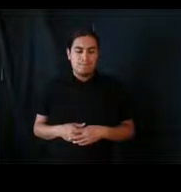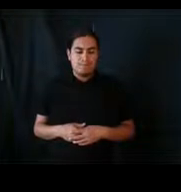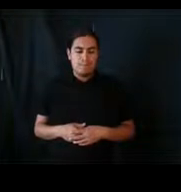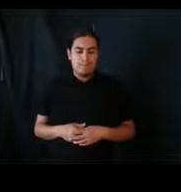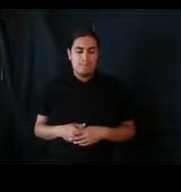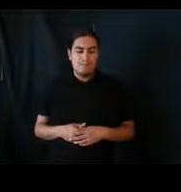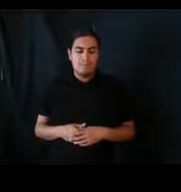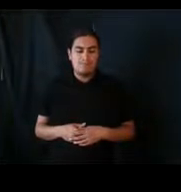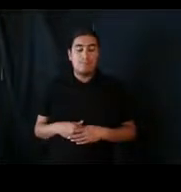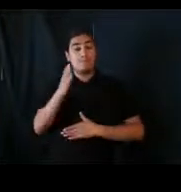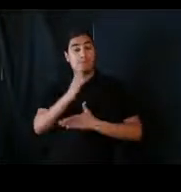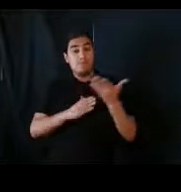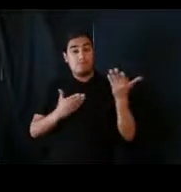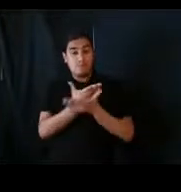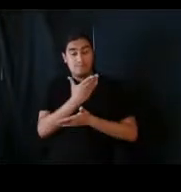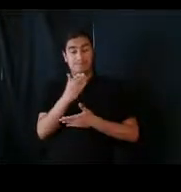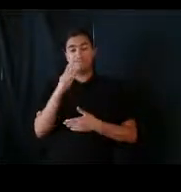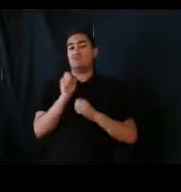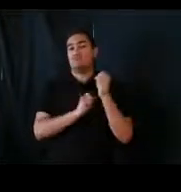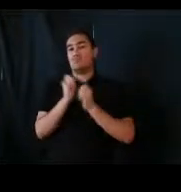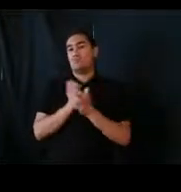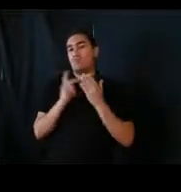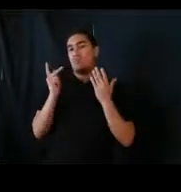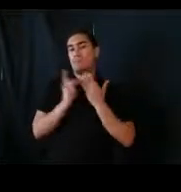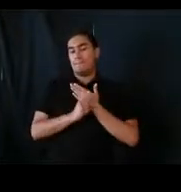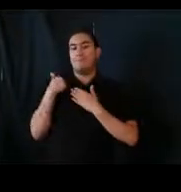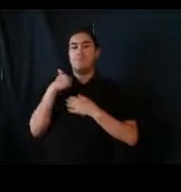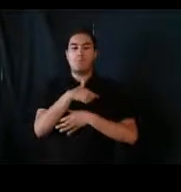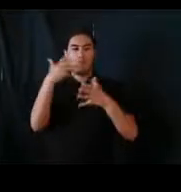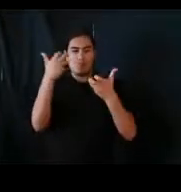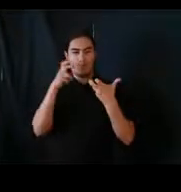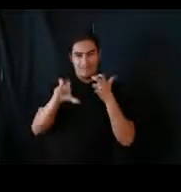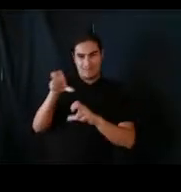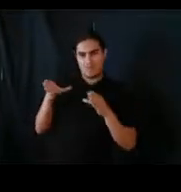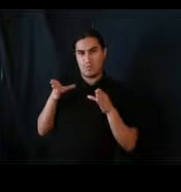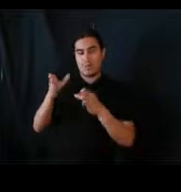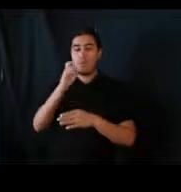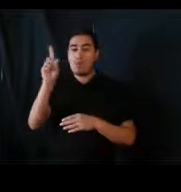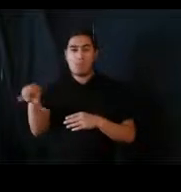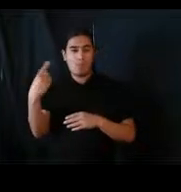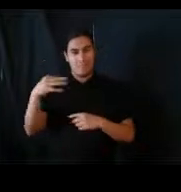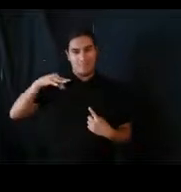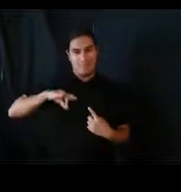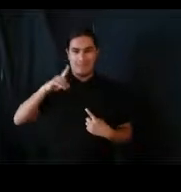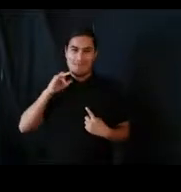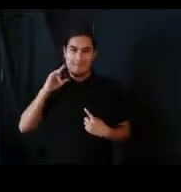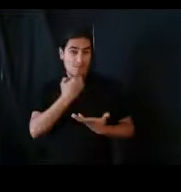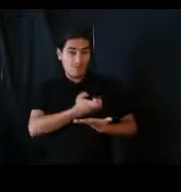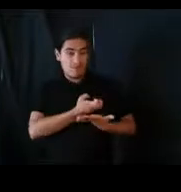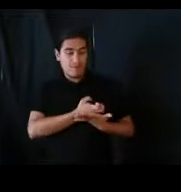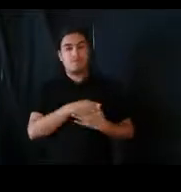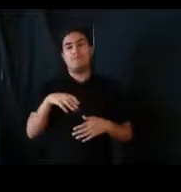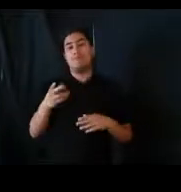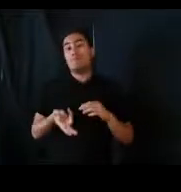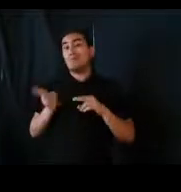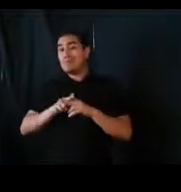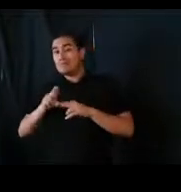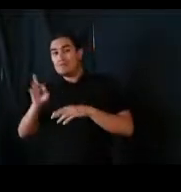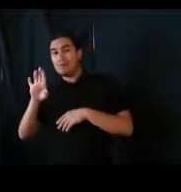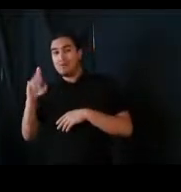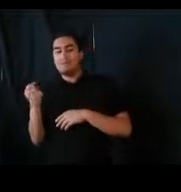and freight infrastructure program we want to invest in a way that will not only grow california's economy and increase freight options but also